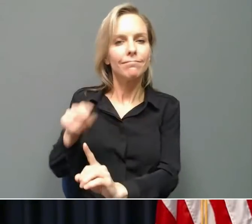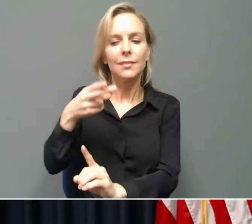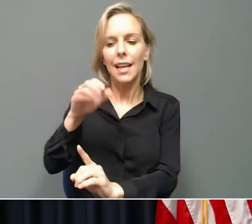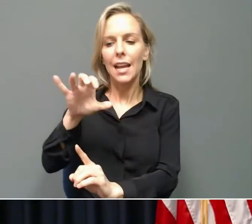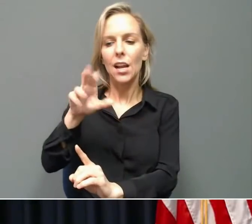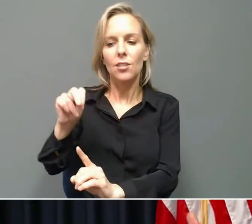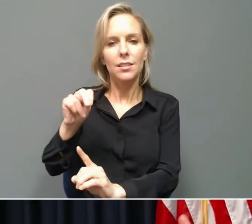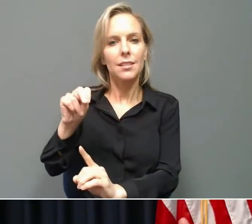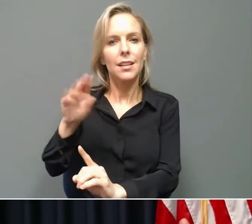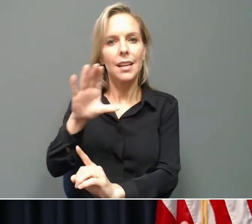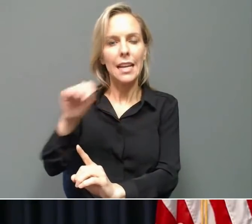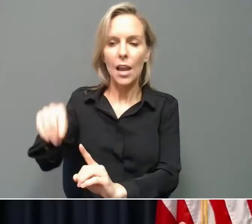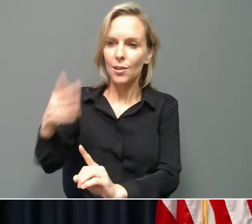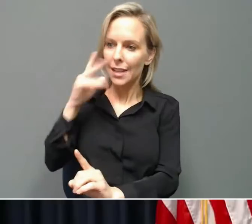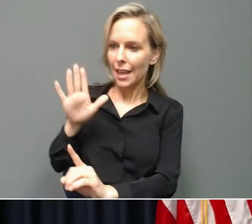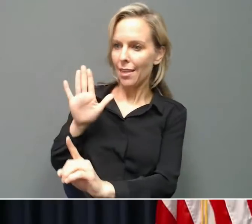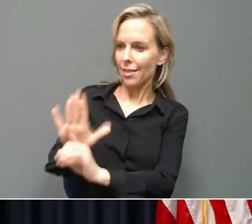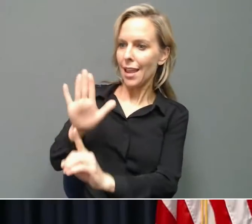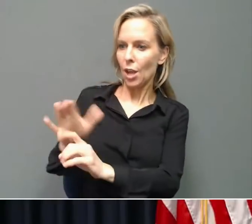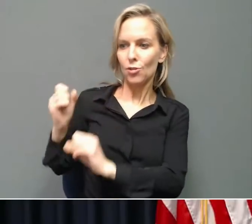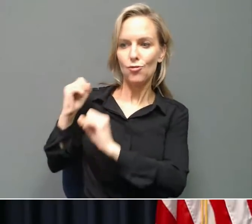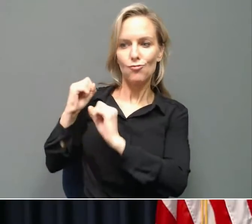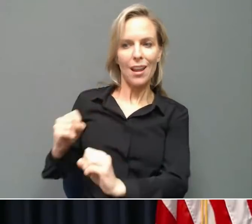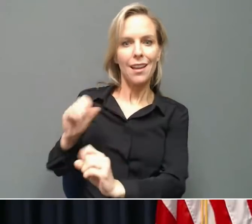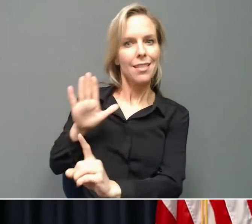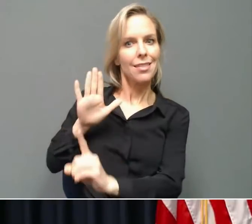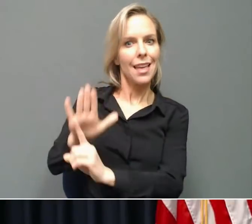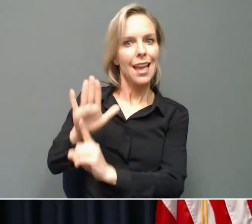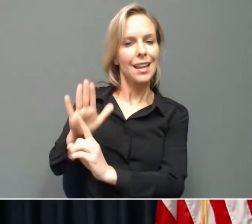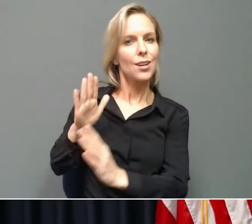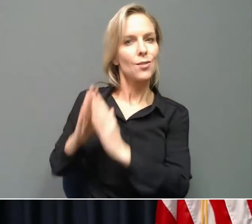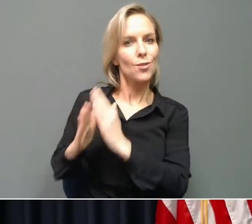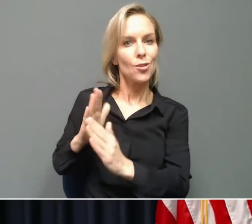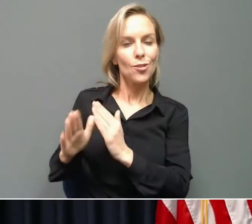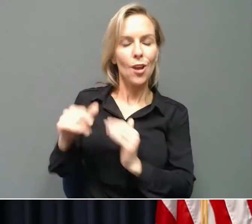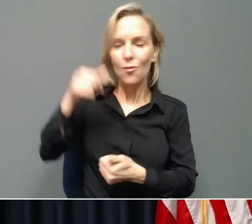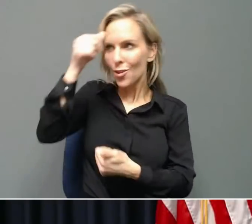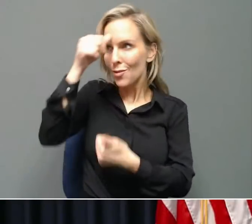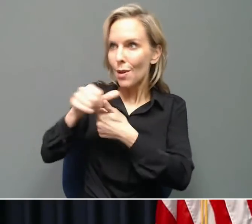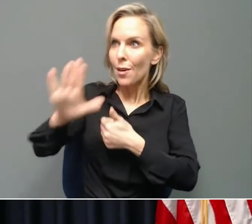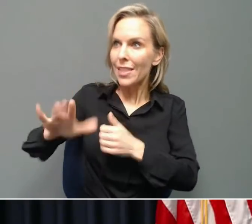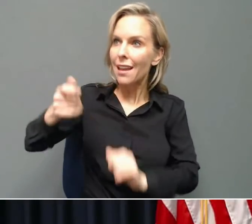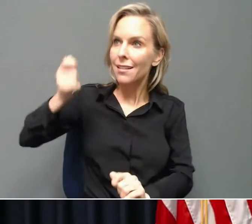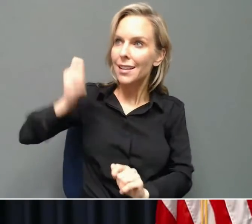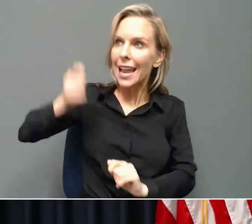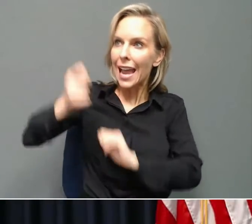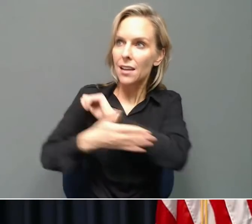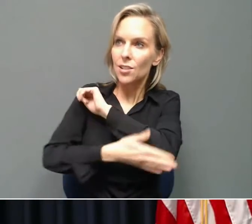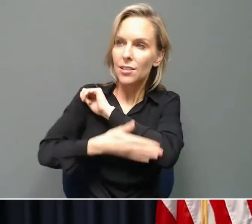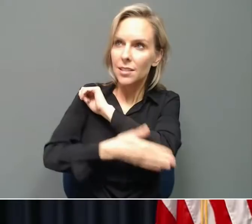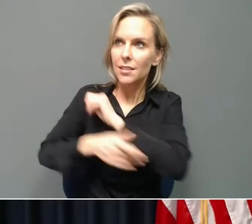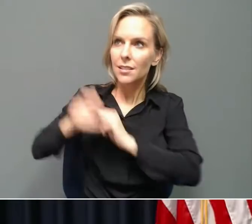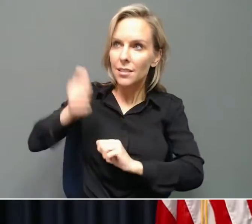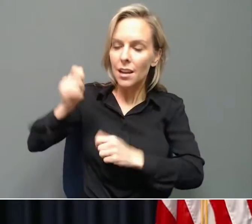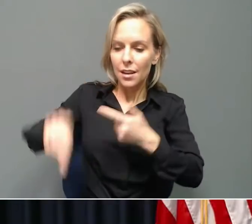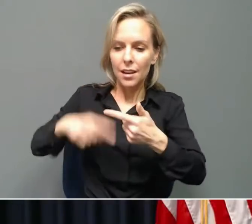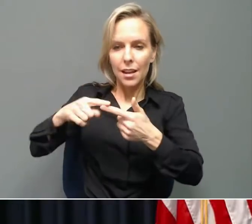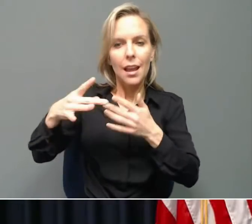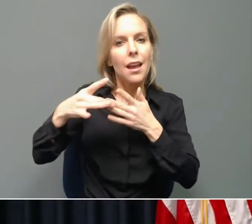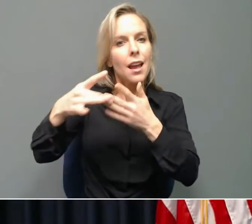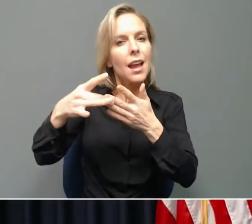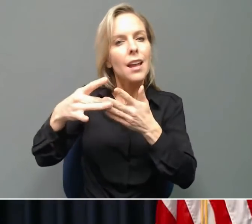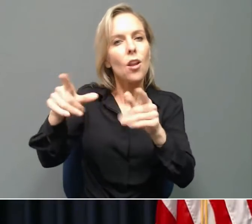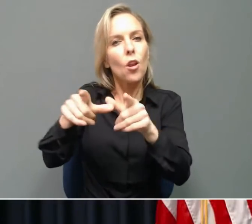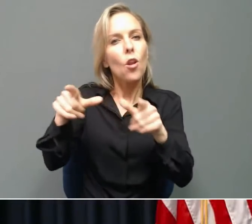that community, I remember vividly the county judge and head of the local health department, Mayor of Cynthiana,